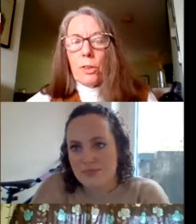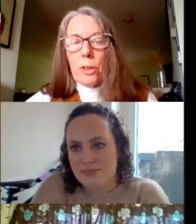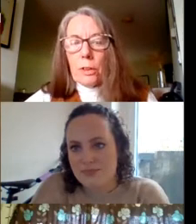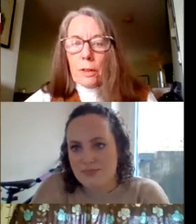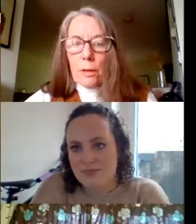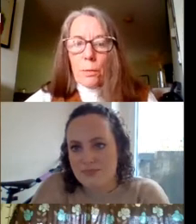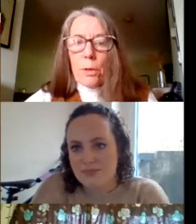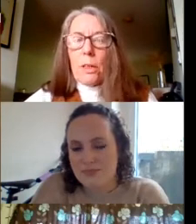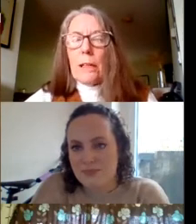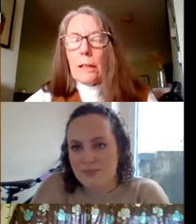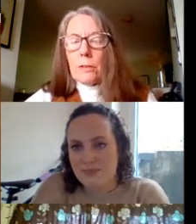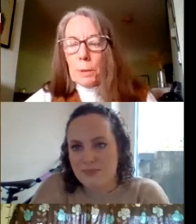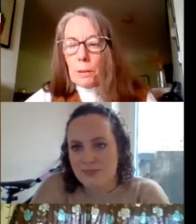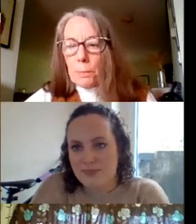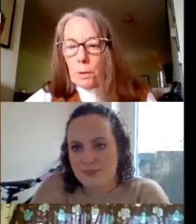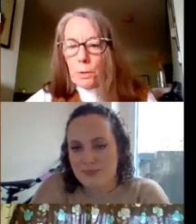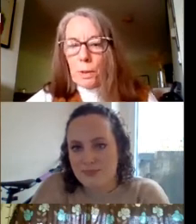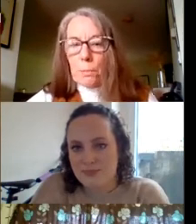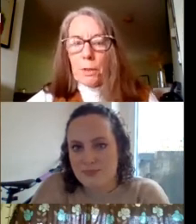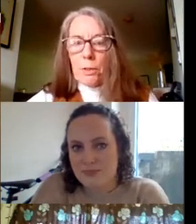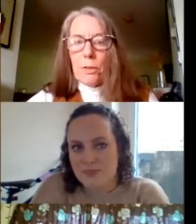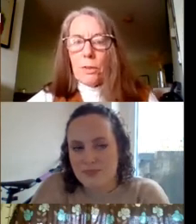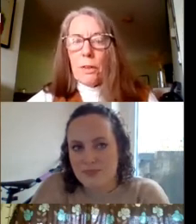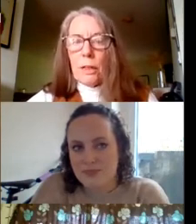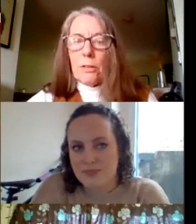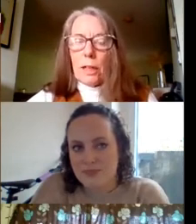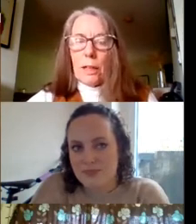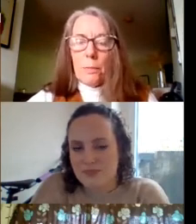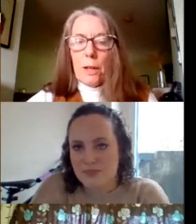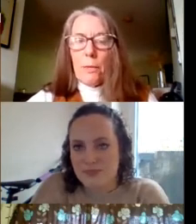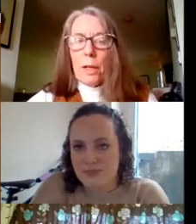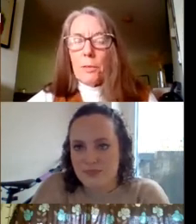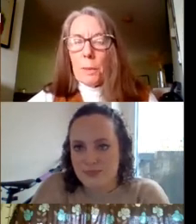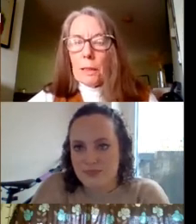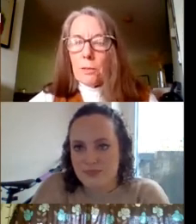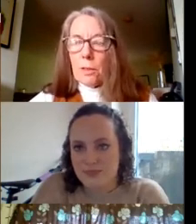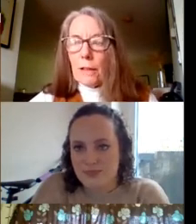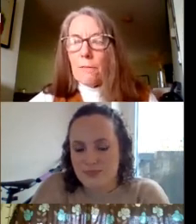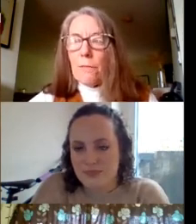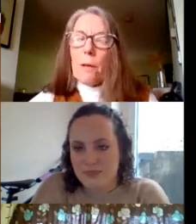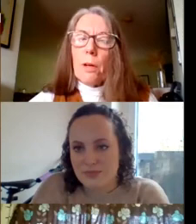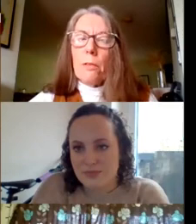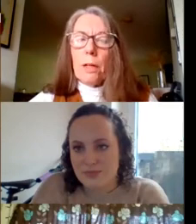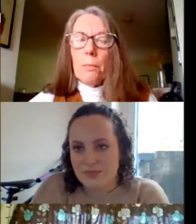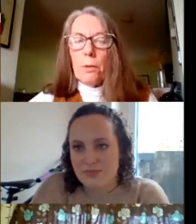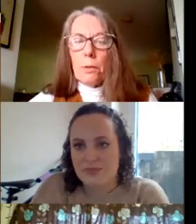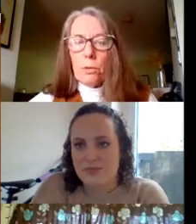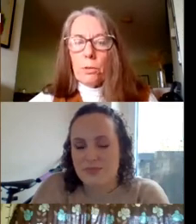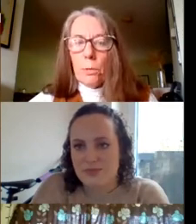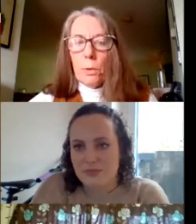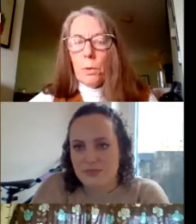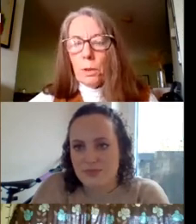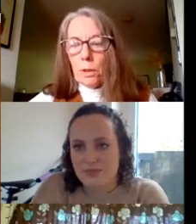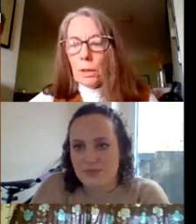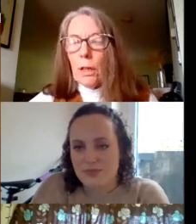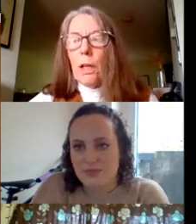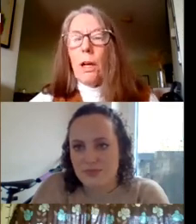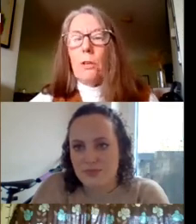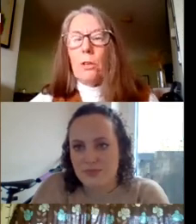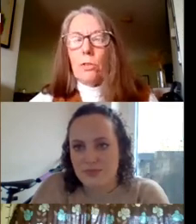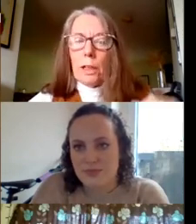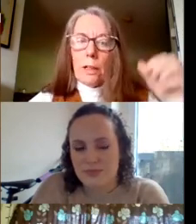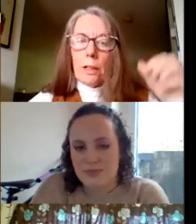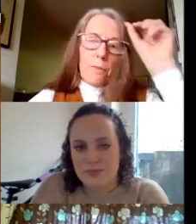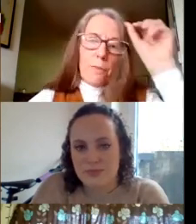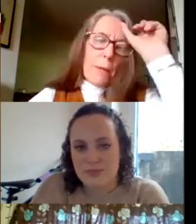So certainly the working class people who were patients in the asylum, they were expected, if they were able, to work,